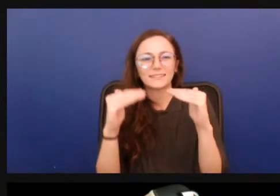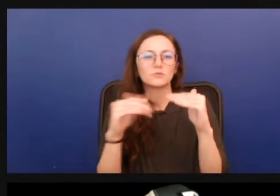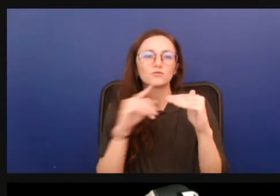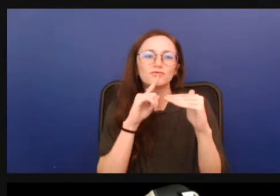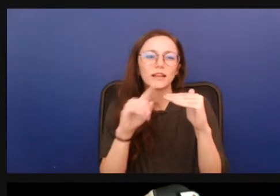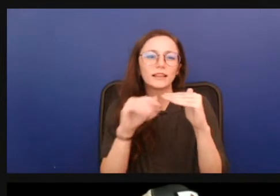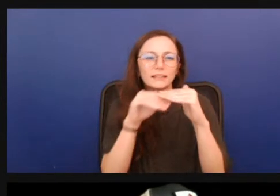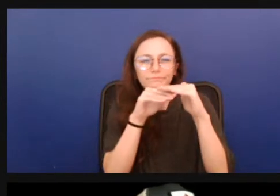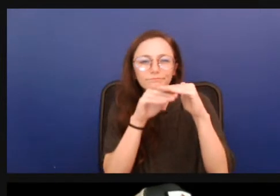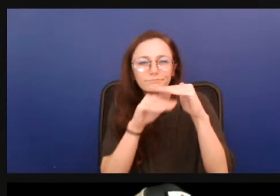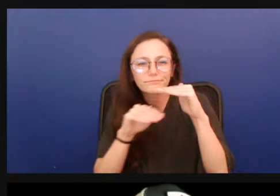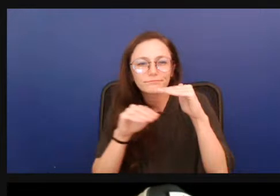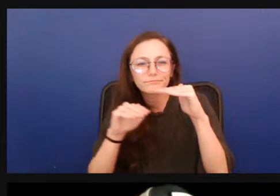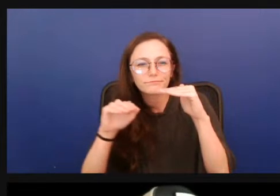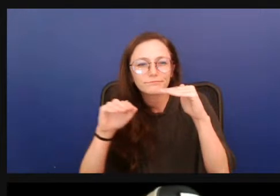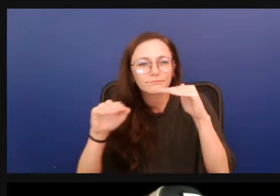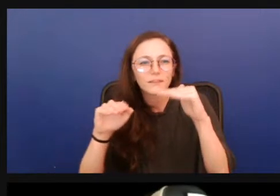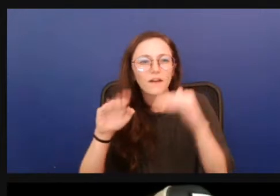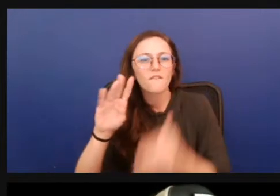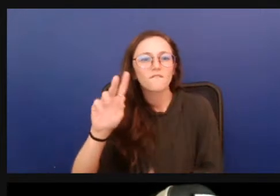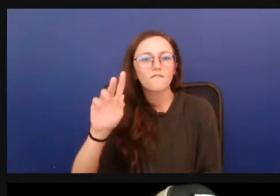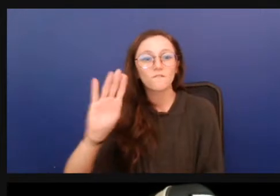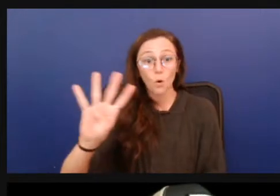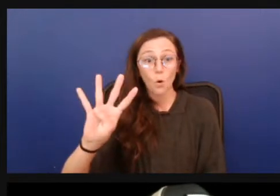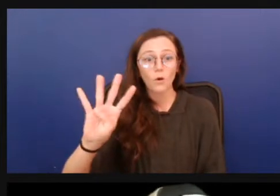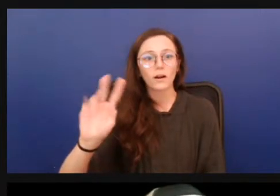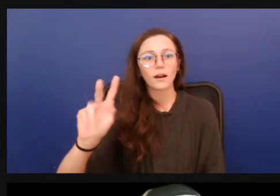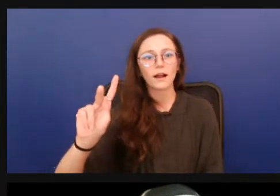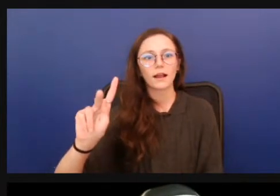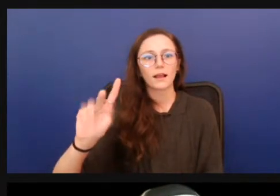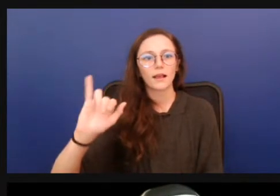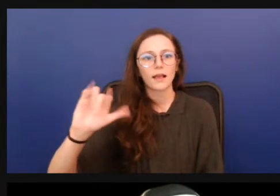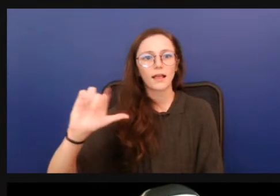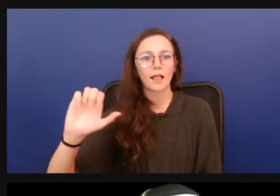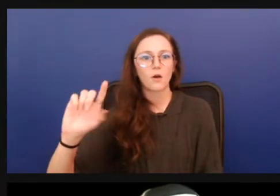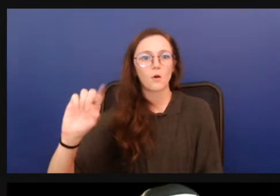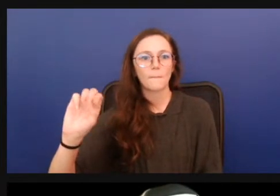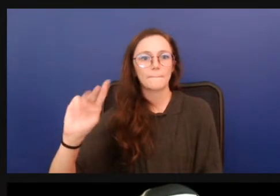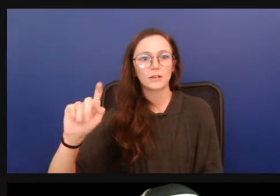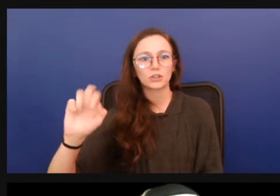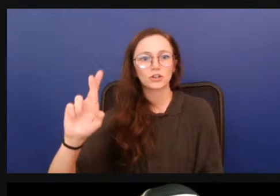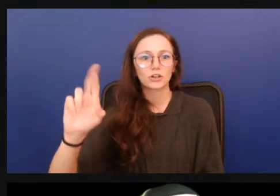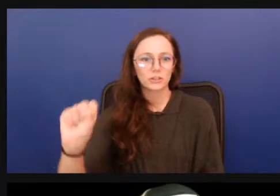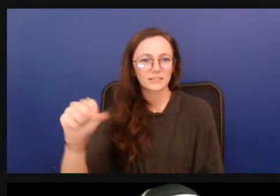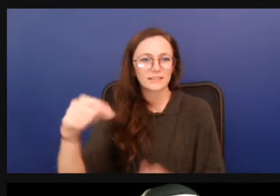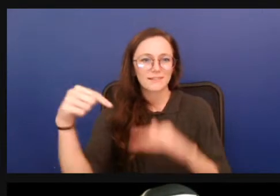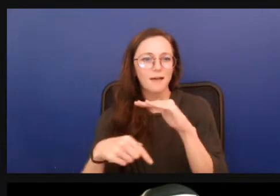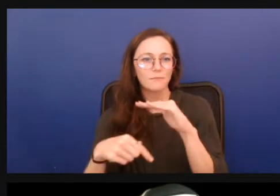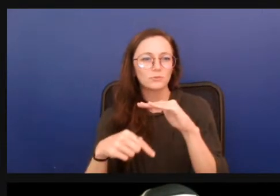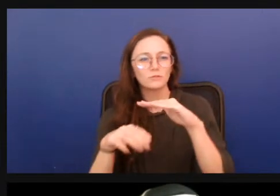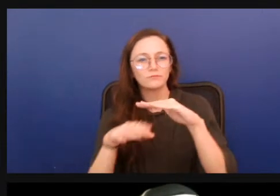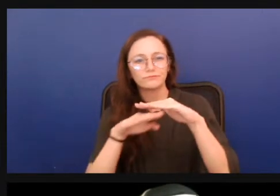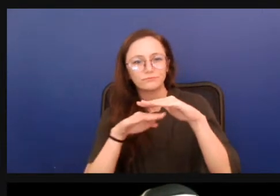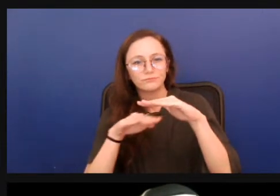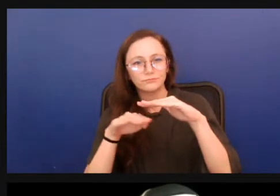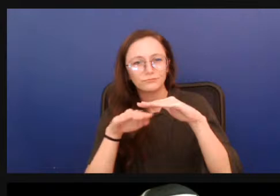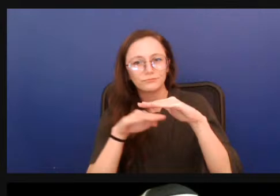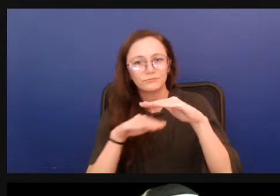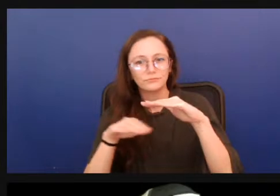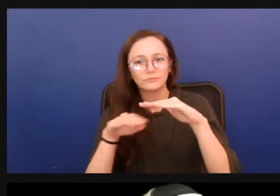down to maybe up to 4 kilometers depth, somewhere in there. The deeper ones, 8 to 12, that's this lower base as it moves further out,